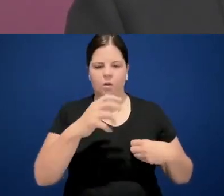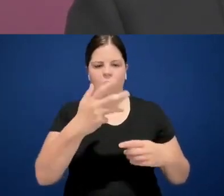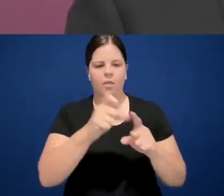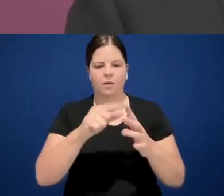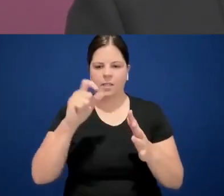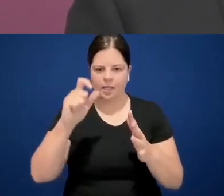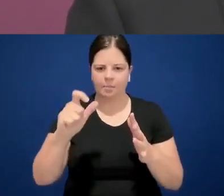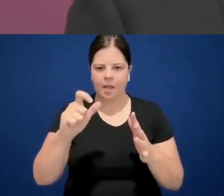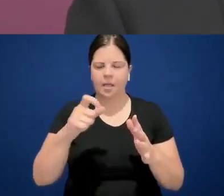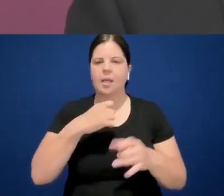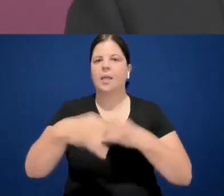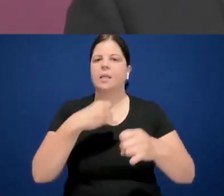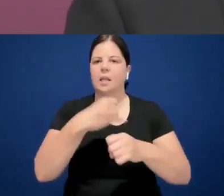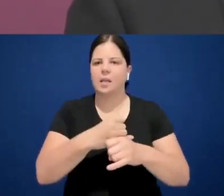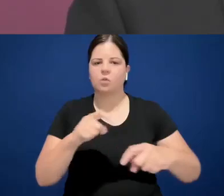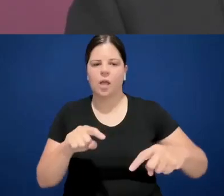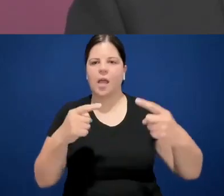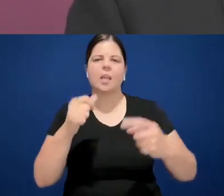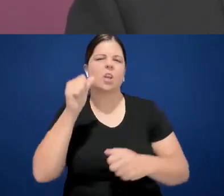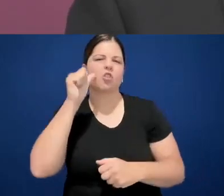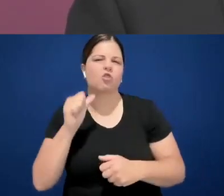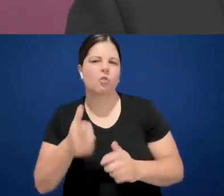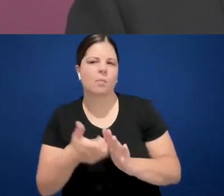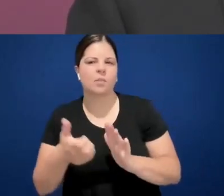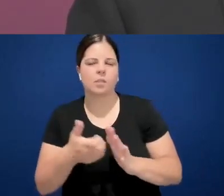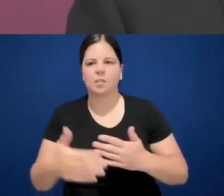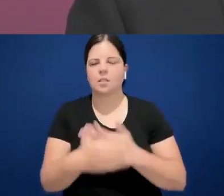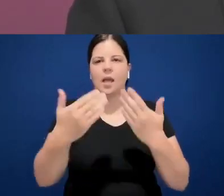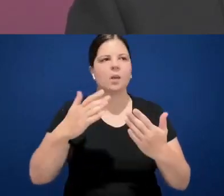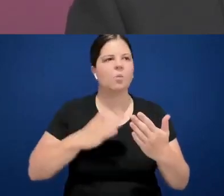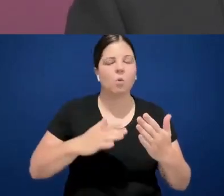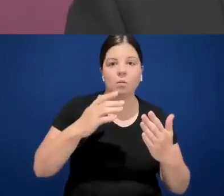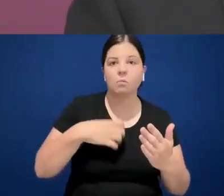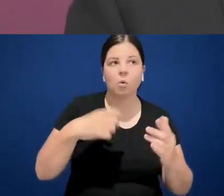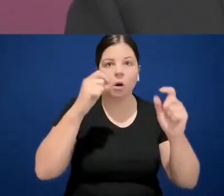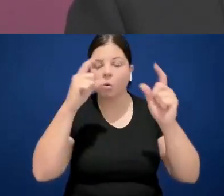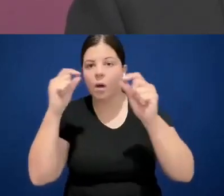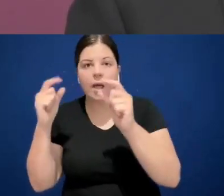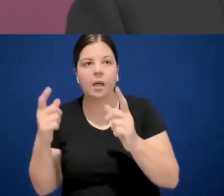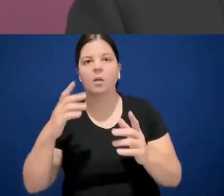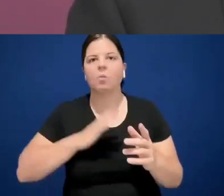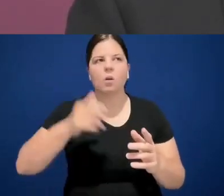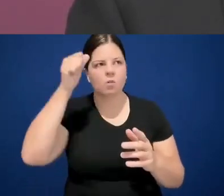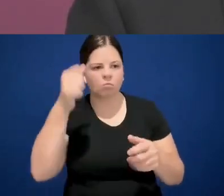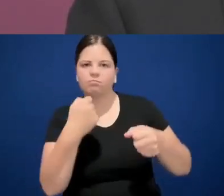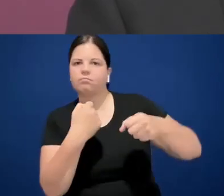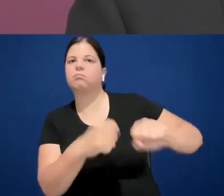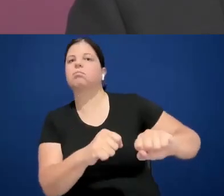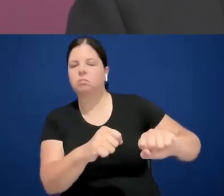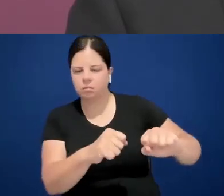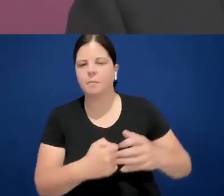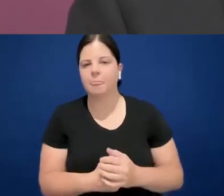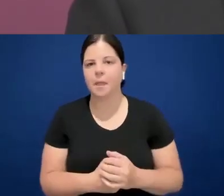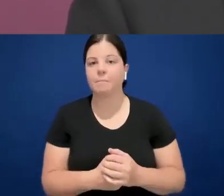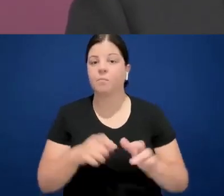International Anti-Corruption Day to raise awareness of corruption and how to combat and prevent it. Australia ratified